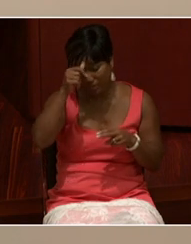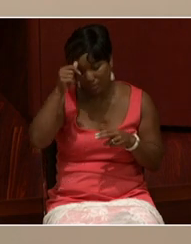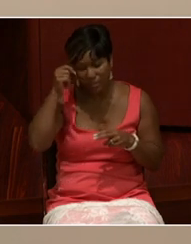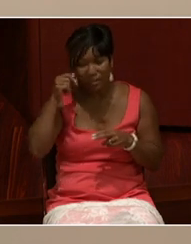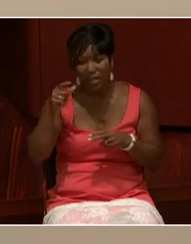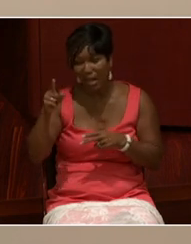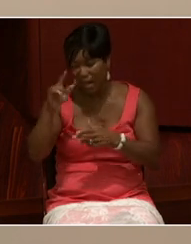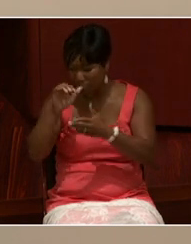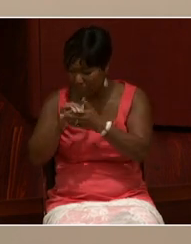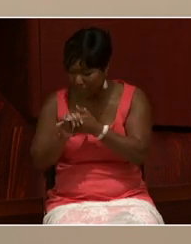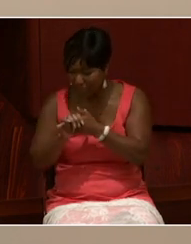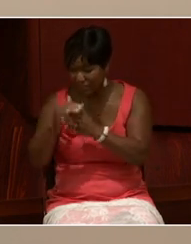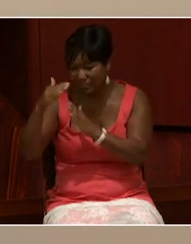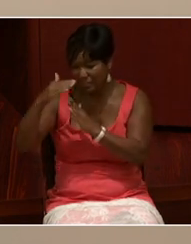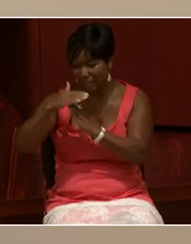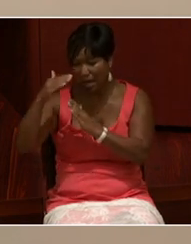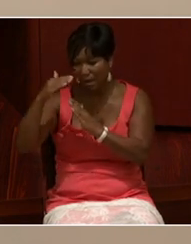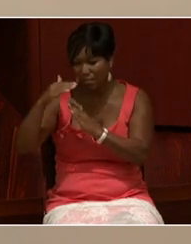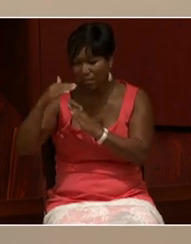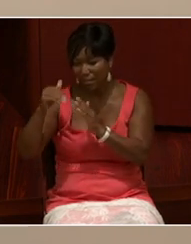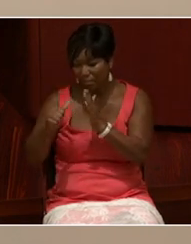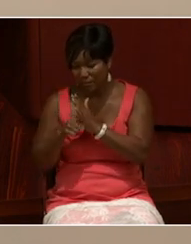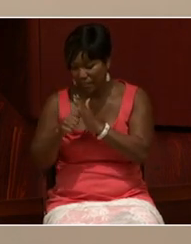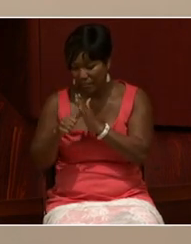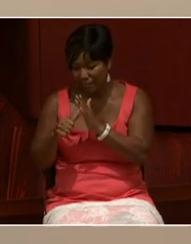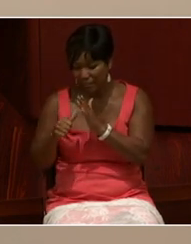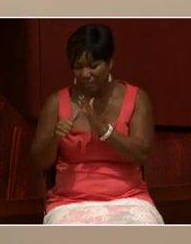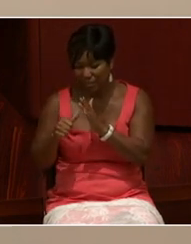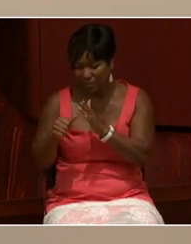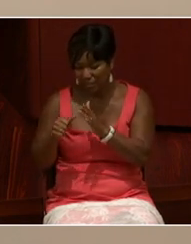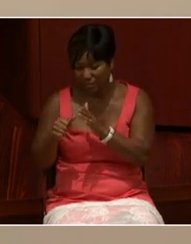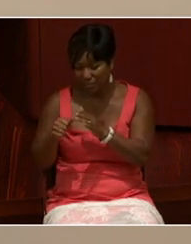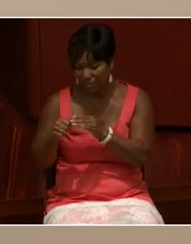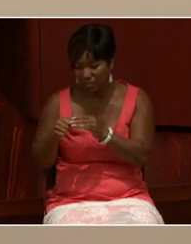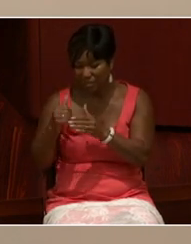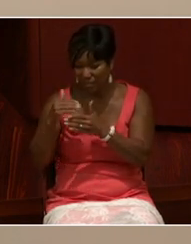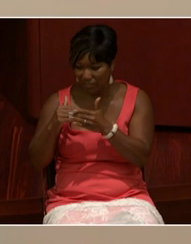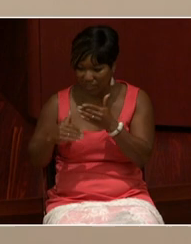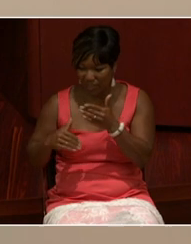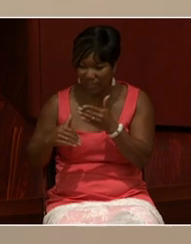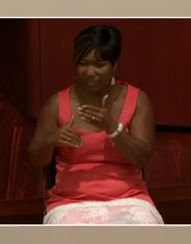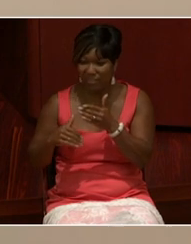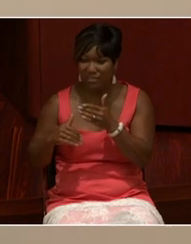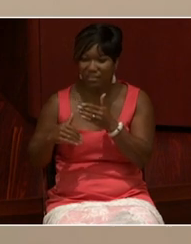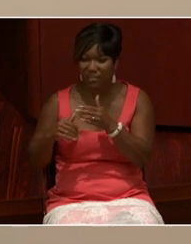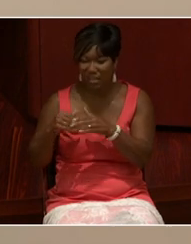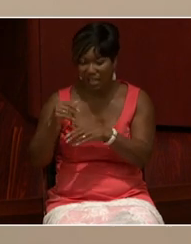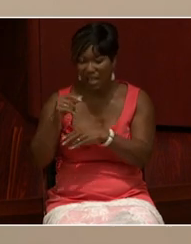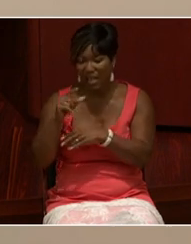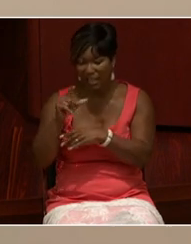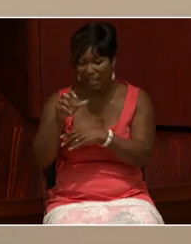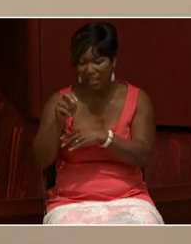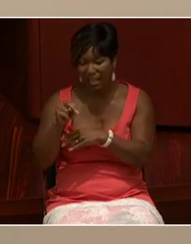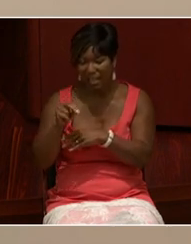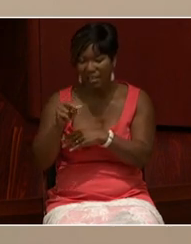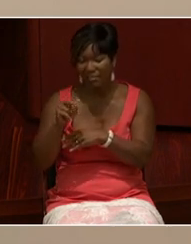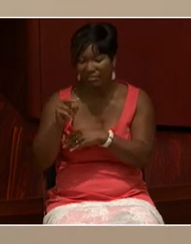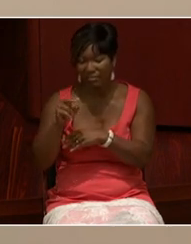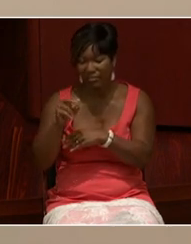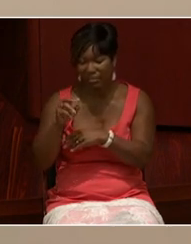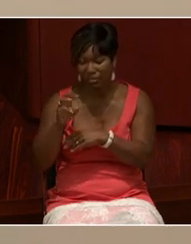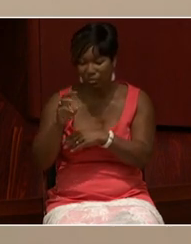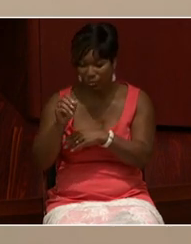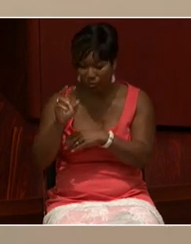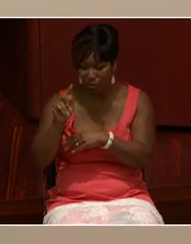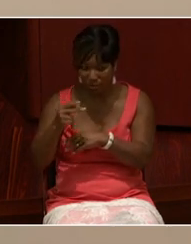I believe at the top of the page will list that they were at the Leavenworth Federal Penitentiary, just as if they were